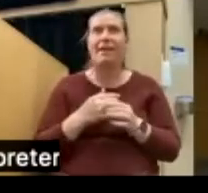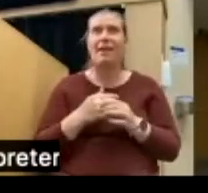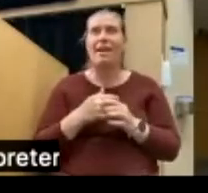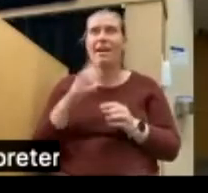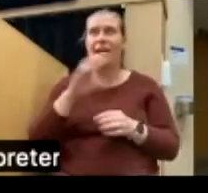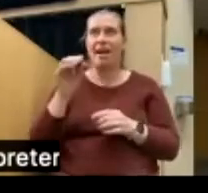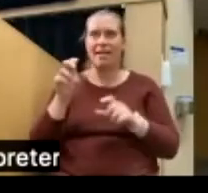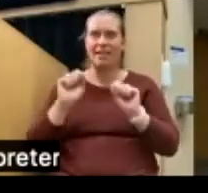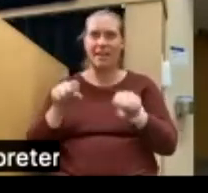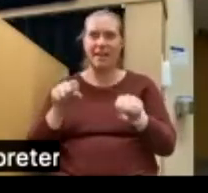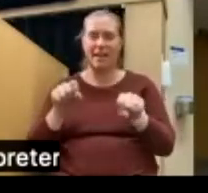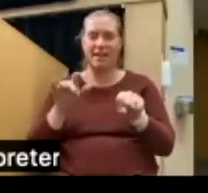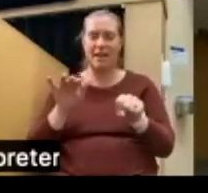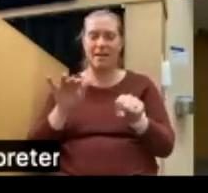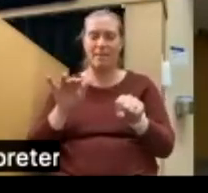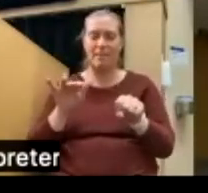and it can also